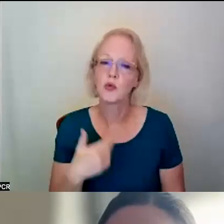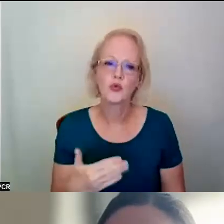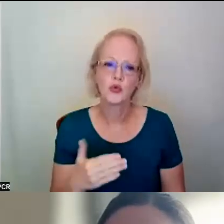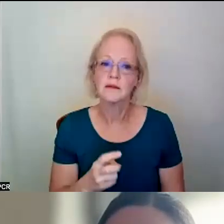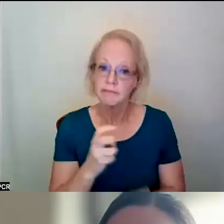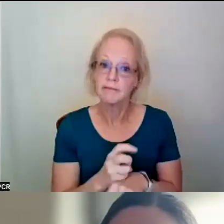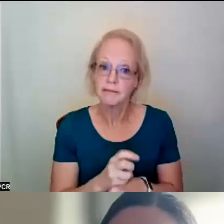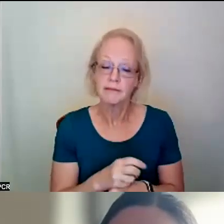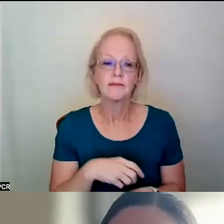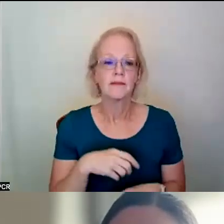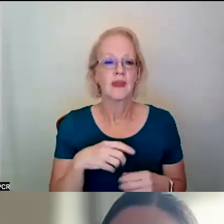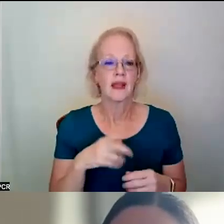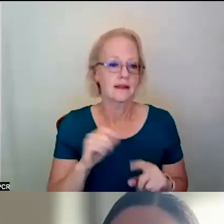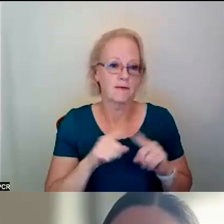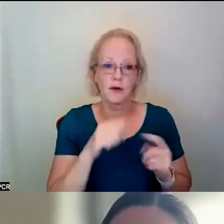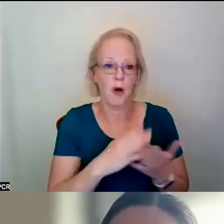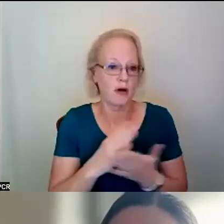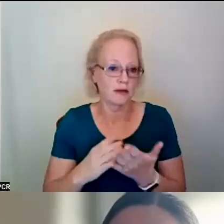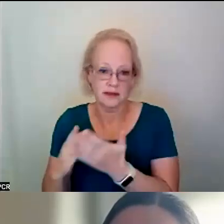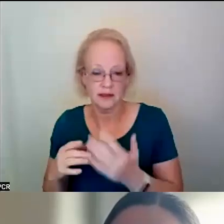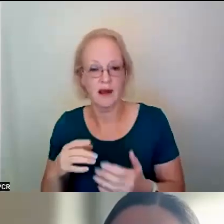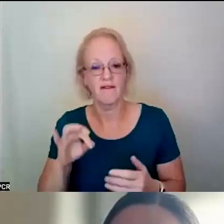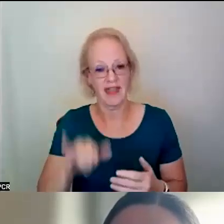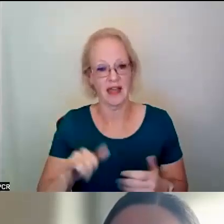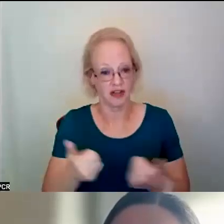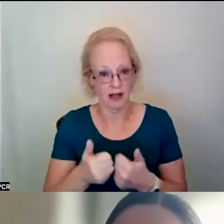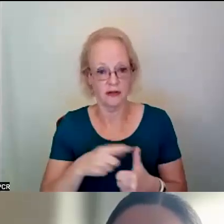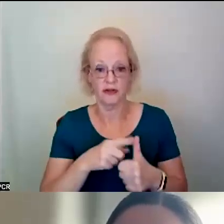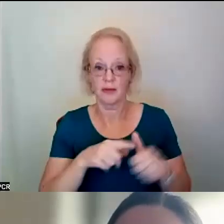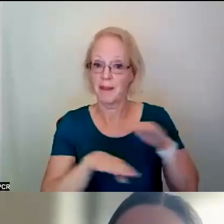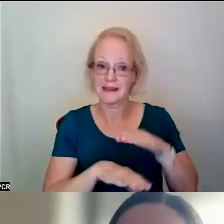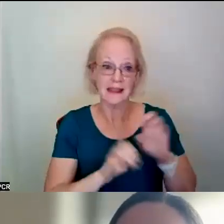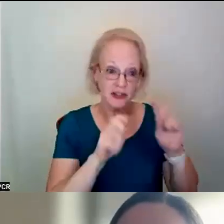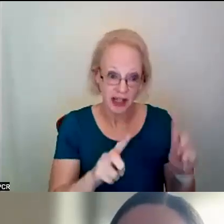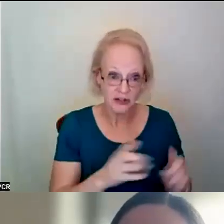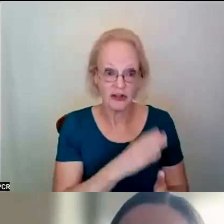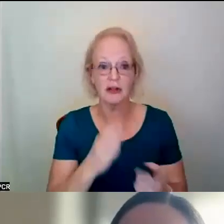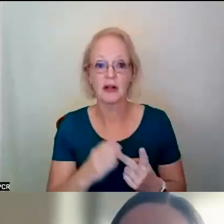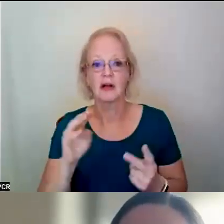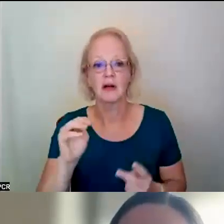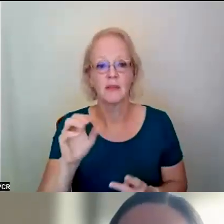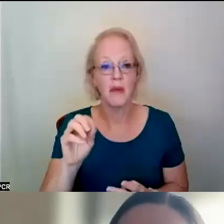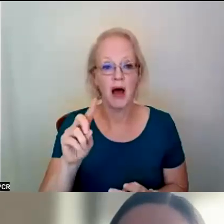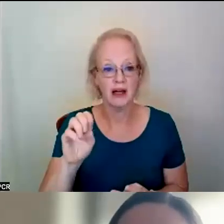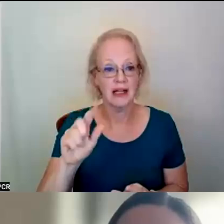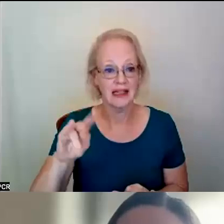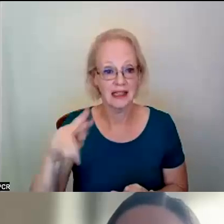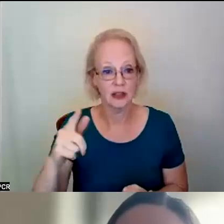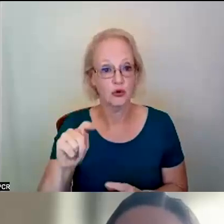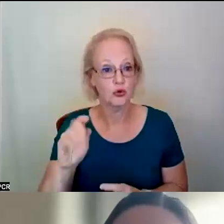there's pieces to the challenge. As a basic education, there's modeling tools, and then you need to be able to